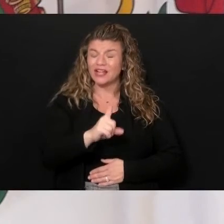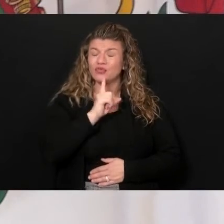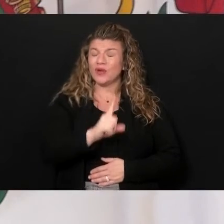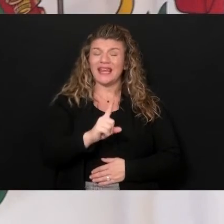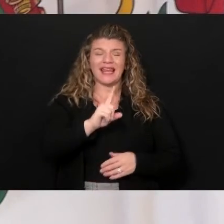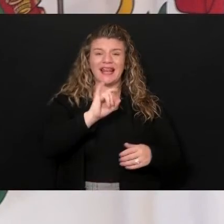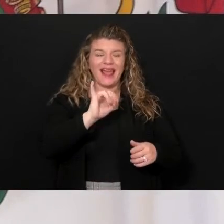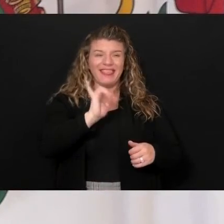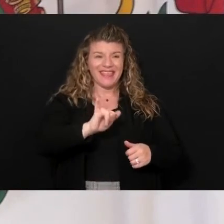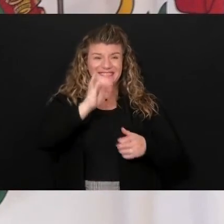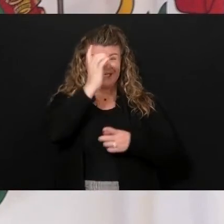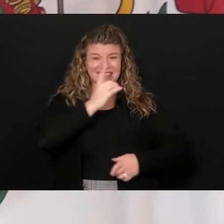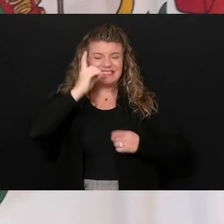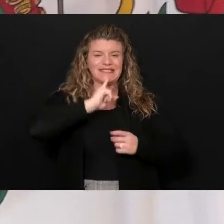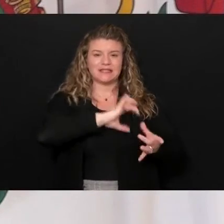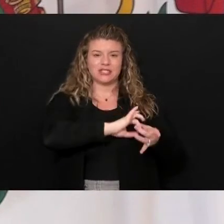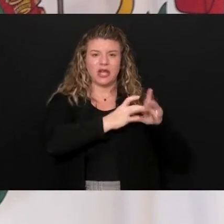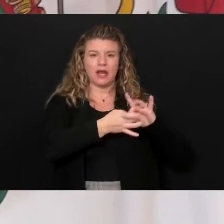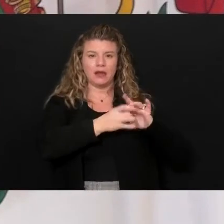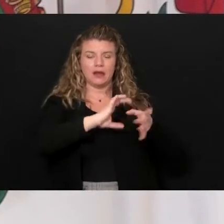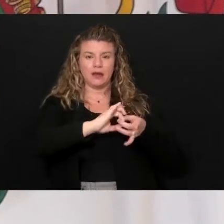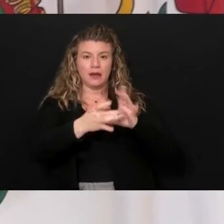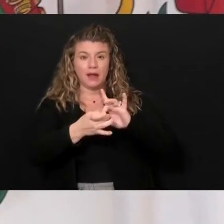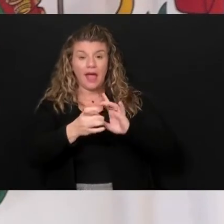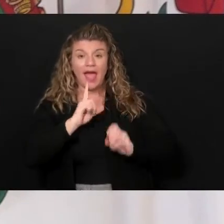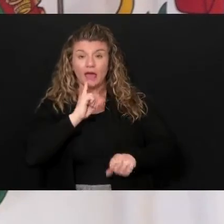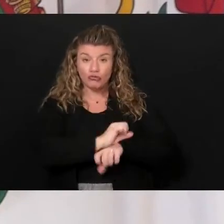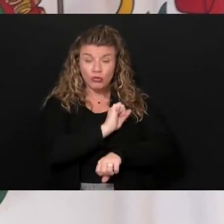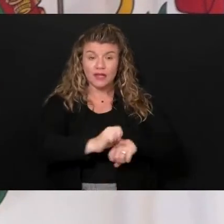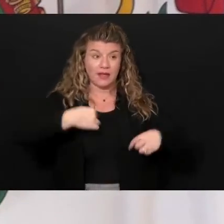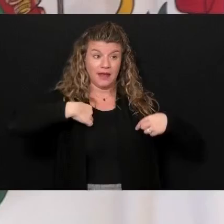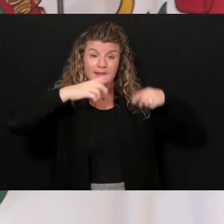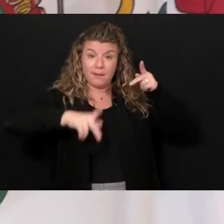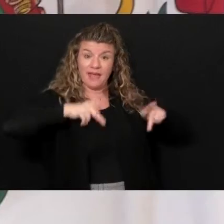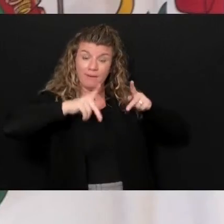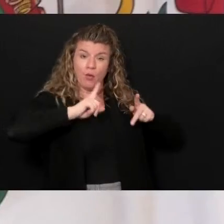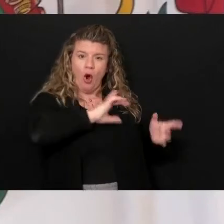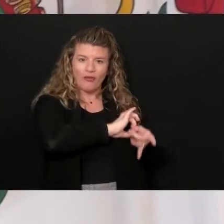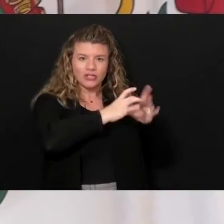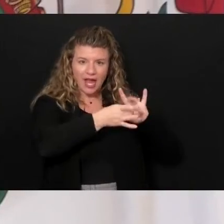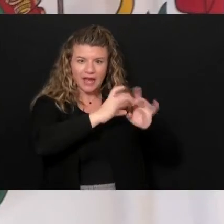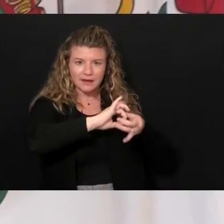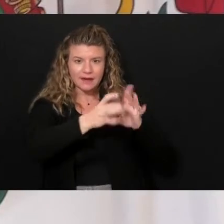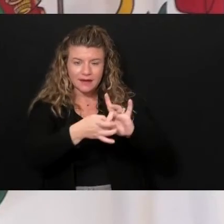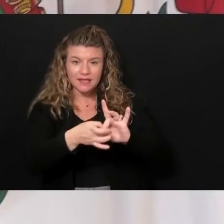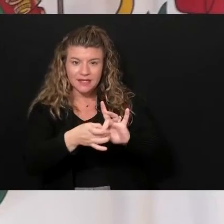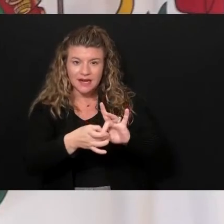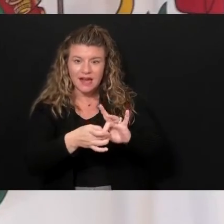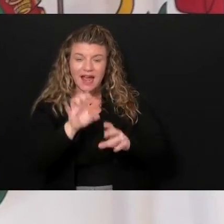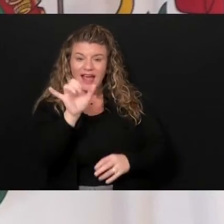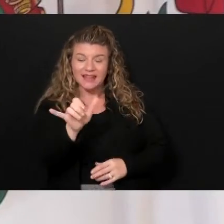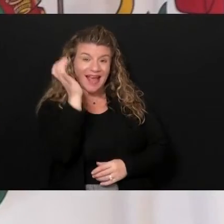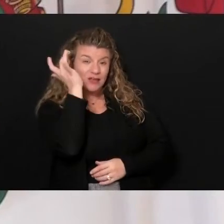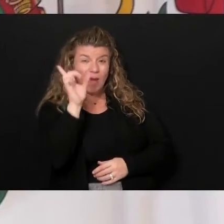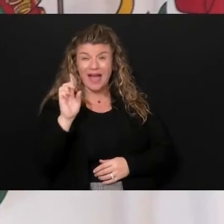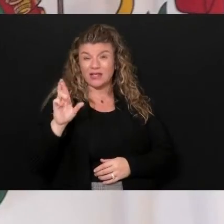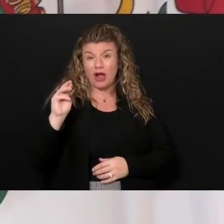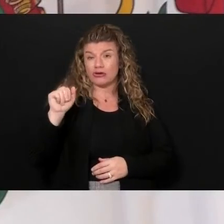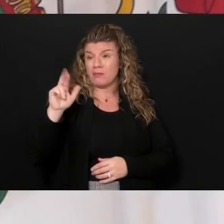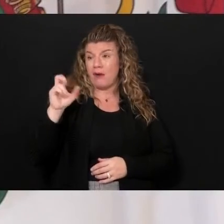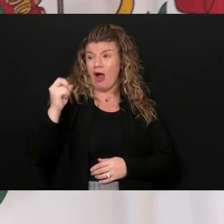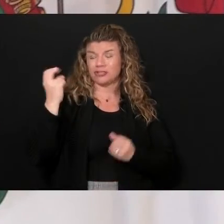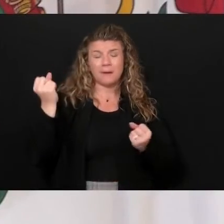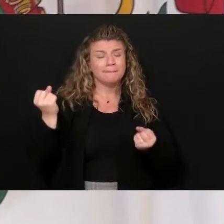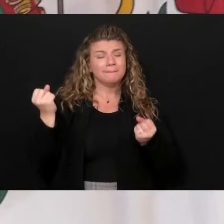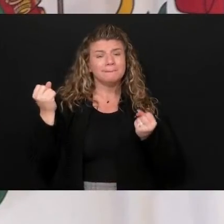chain reaction, and we are the chain. We're the chain. That's why Dr. Marsh has told you so